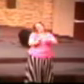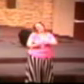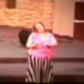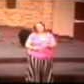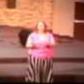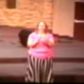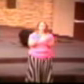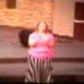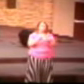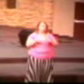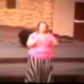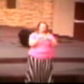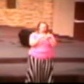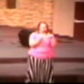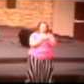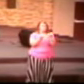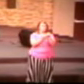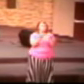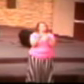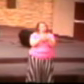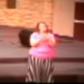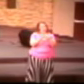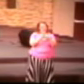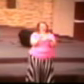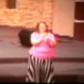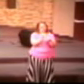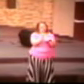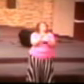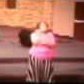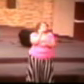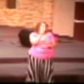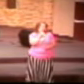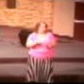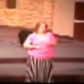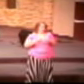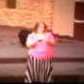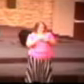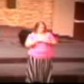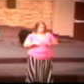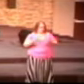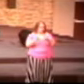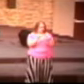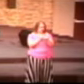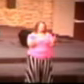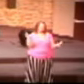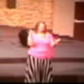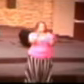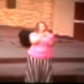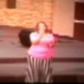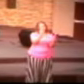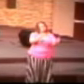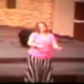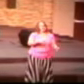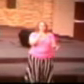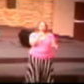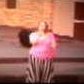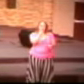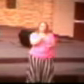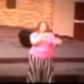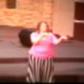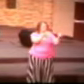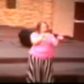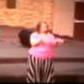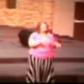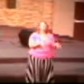advocates that want to share their story of how it works. So if you're not in a life group, contact one of these advocates and let them tell you the